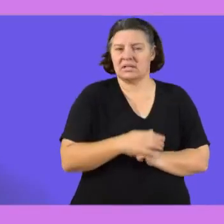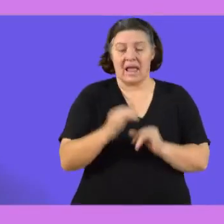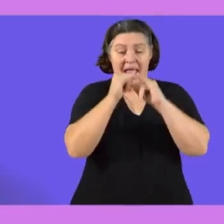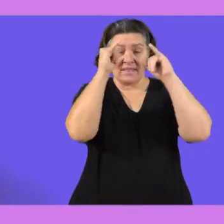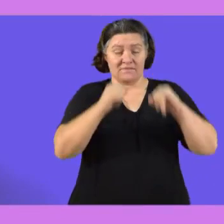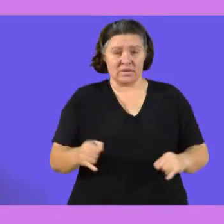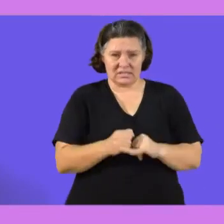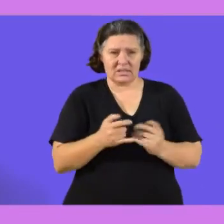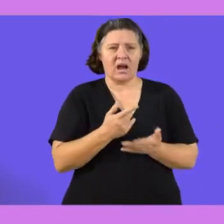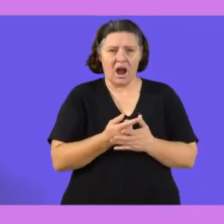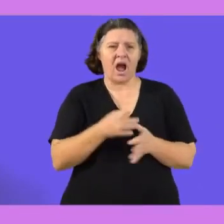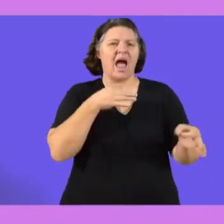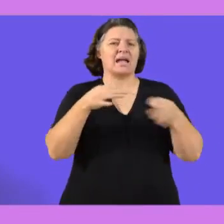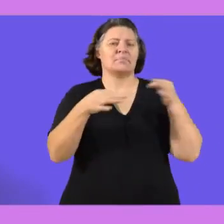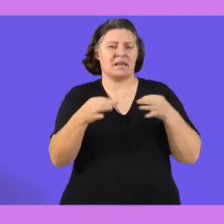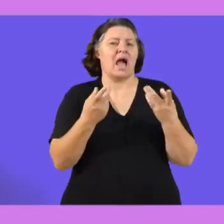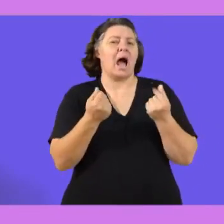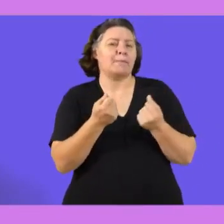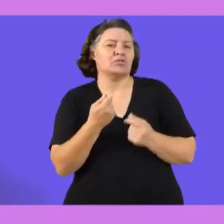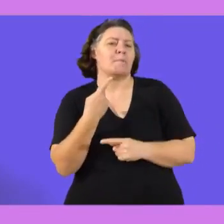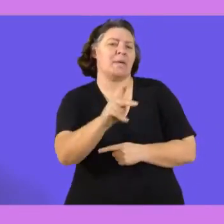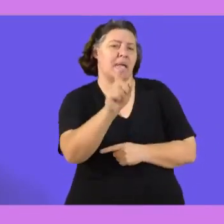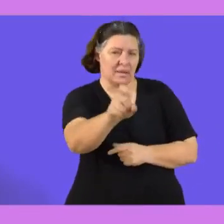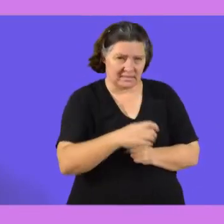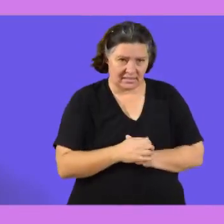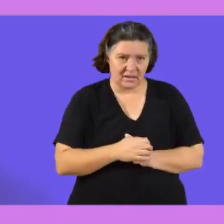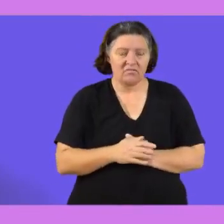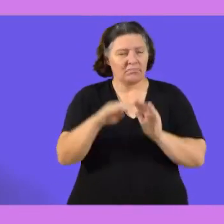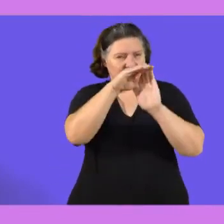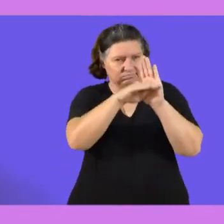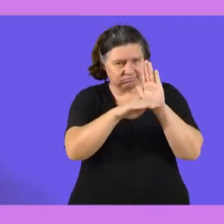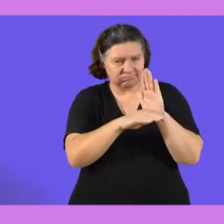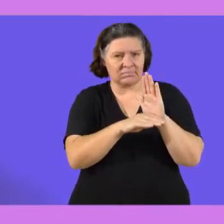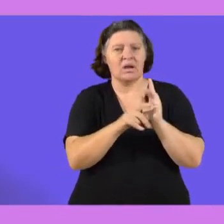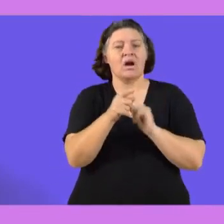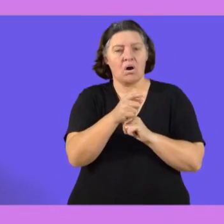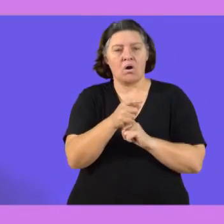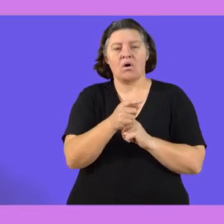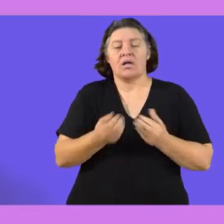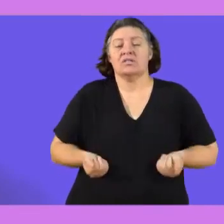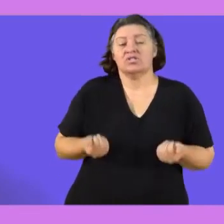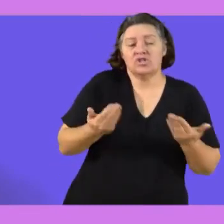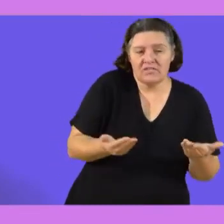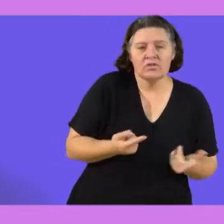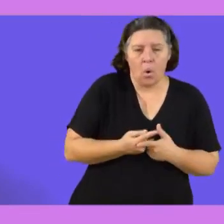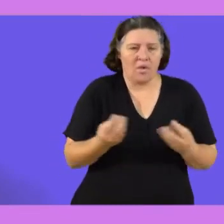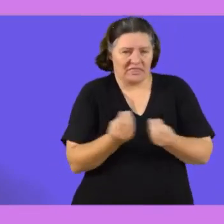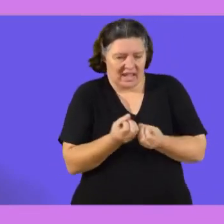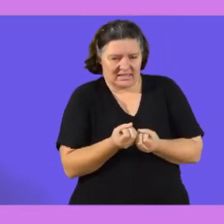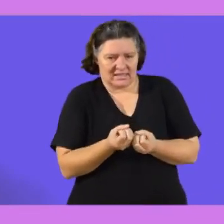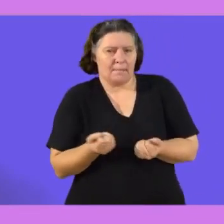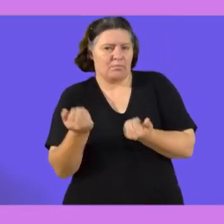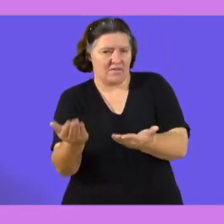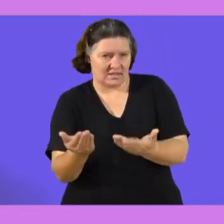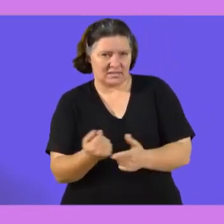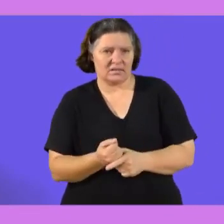an invoice is. Right, it says an invoice is a description of the amount owed, along with a list of goods or services that